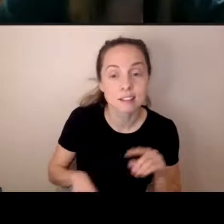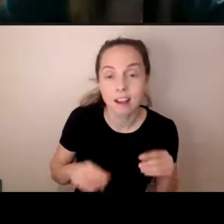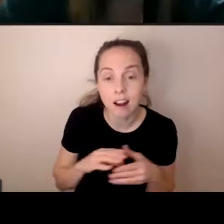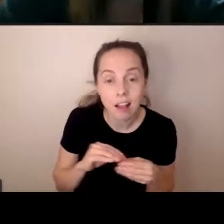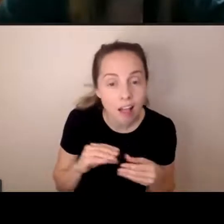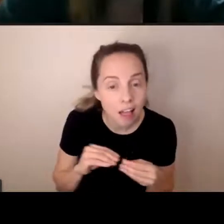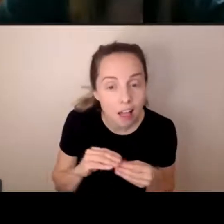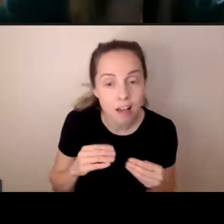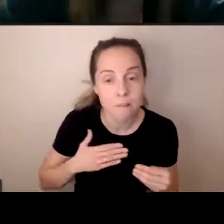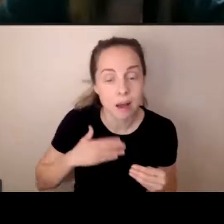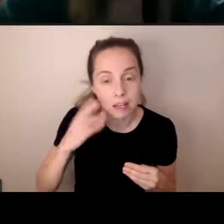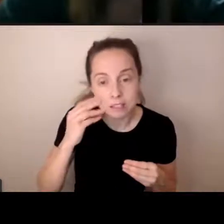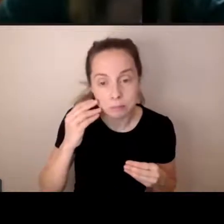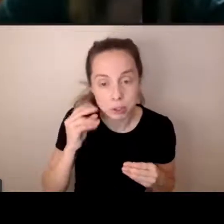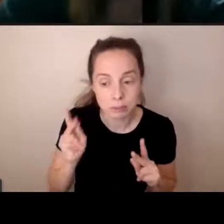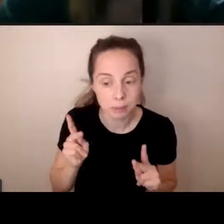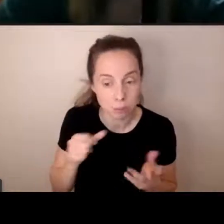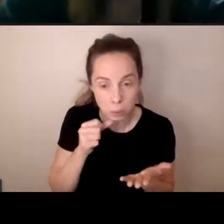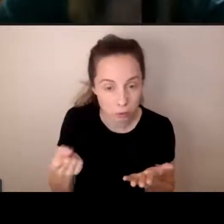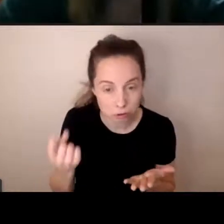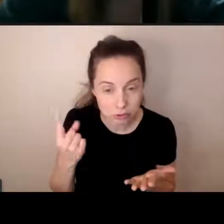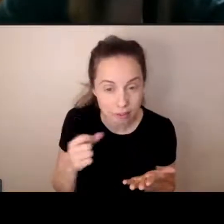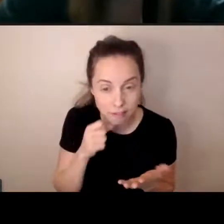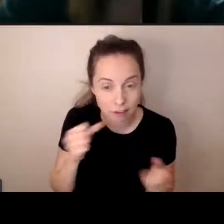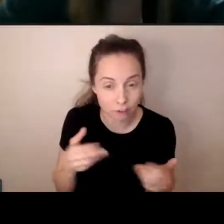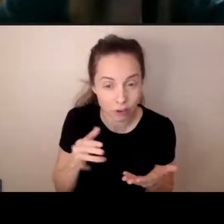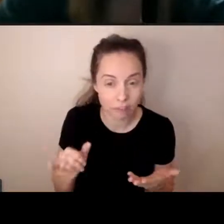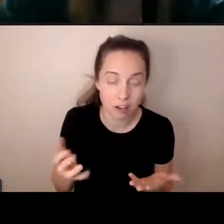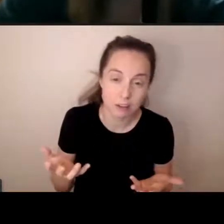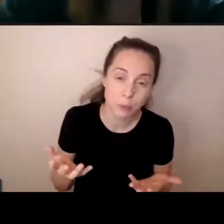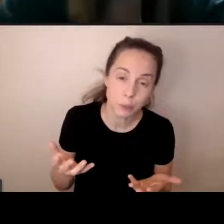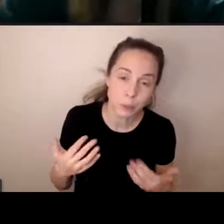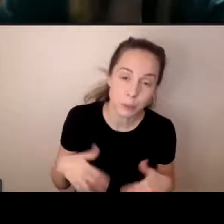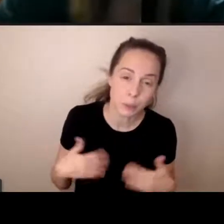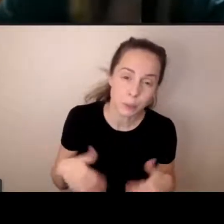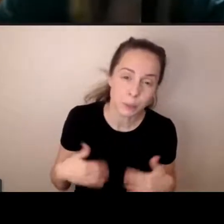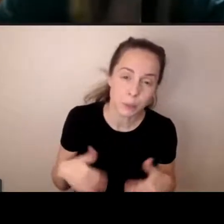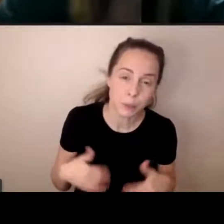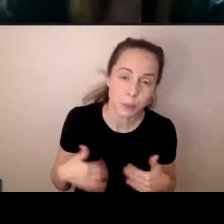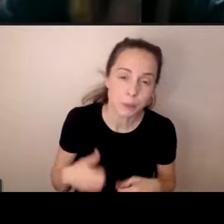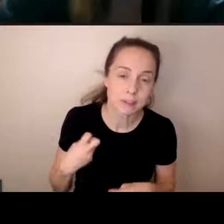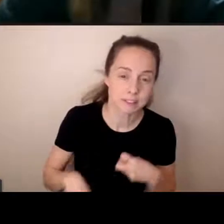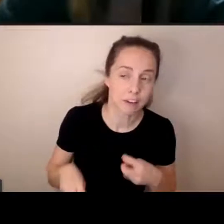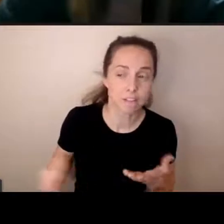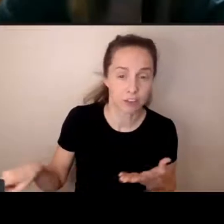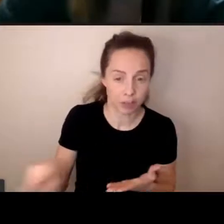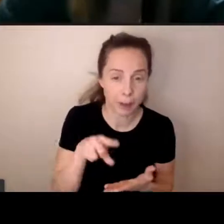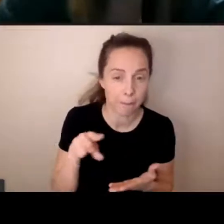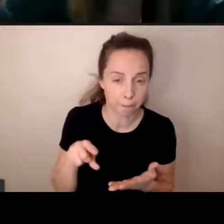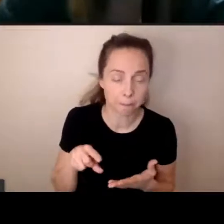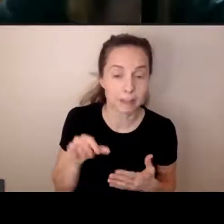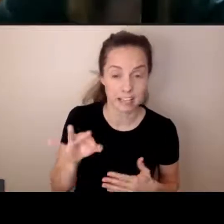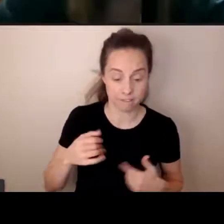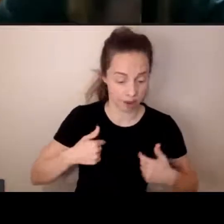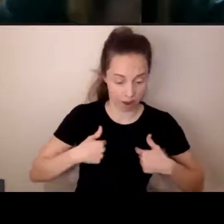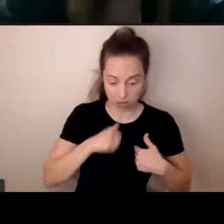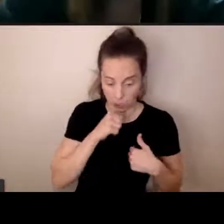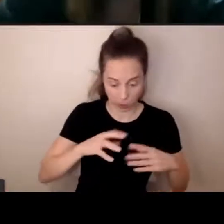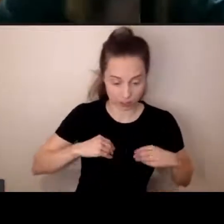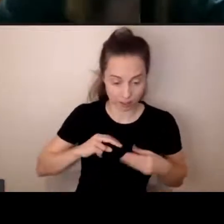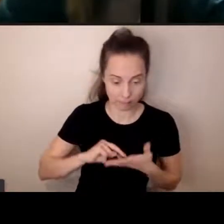people understand it and are not afraid of it, then I fear that we're still going to have a lot of stigma.